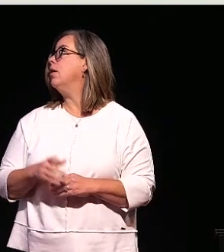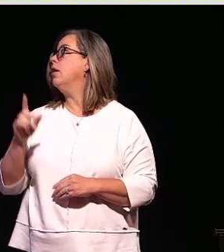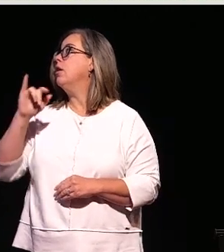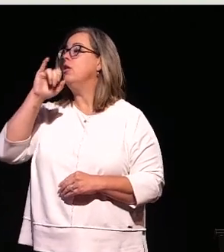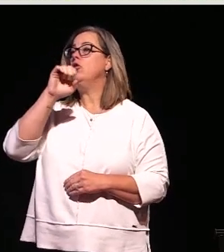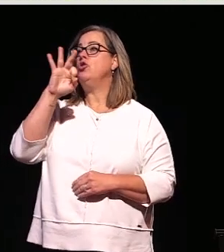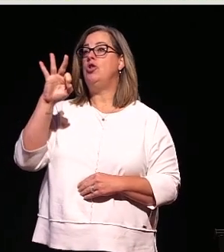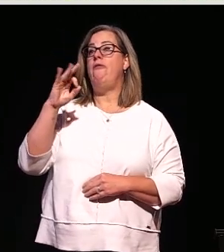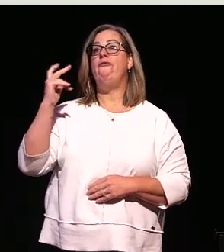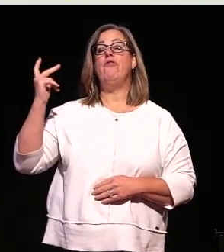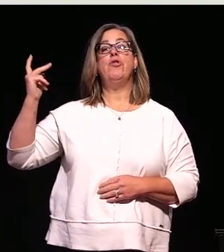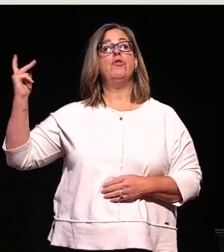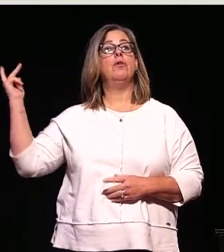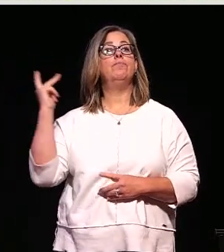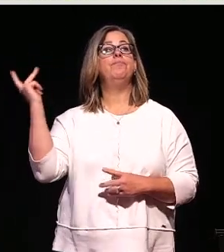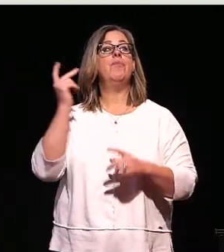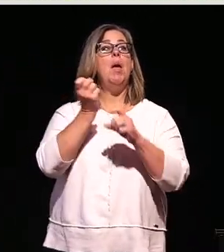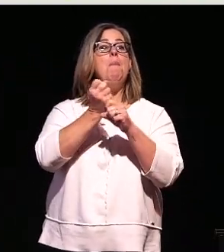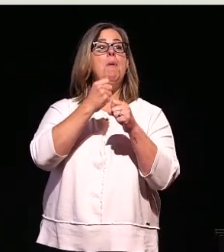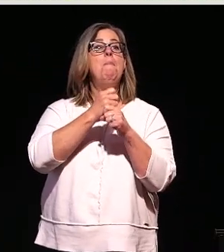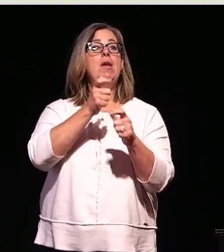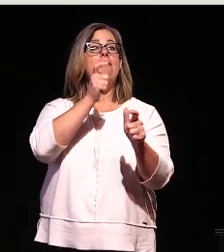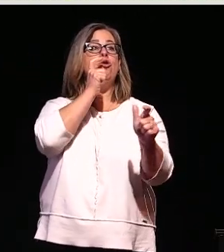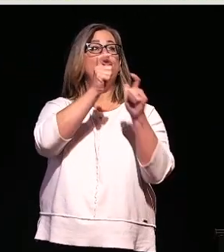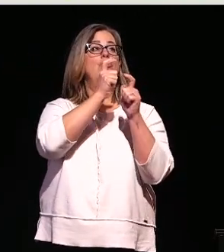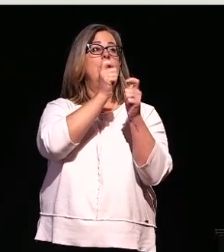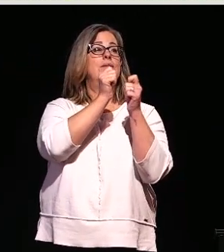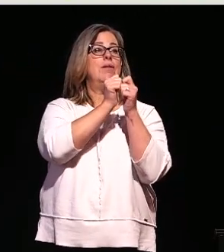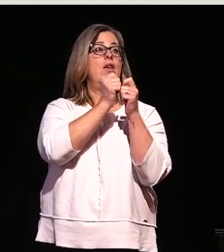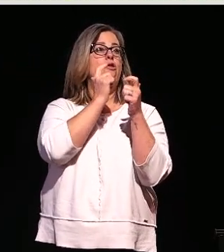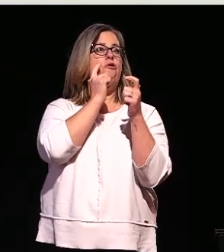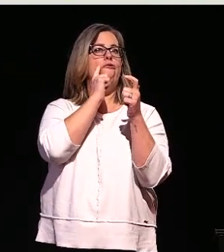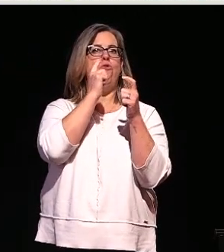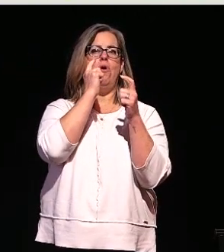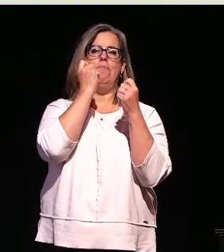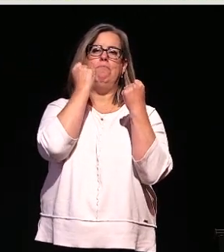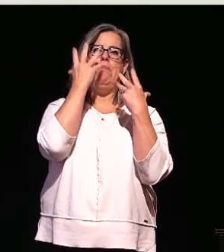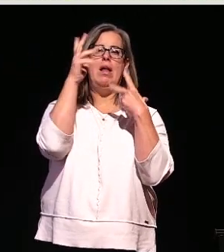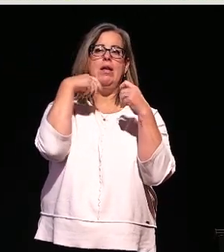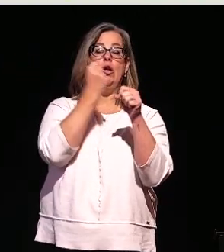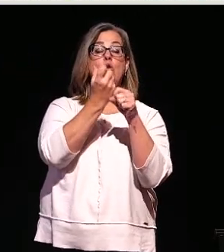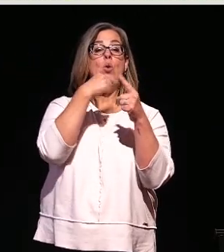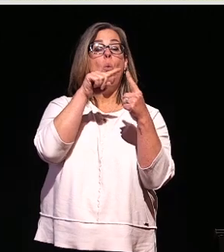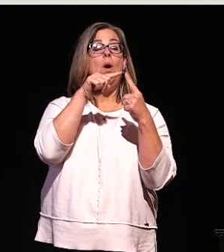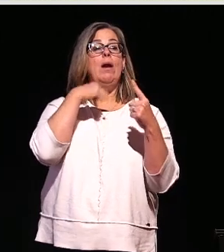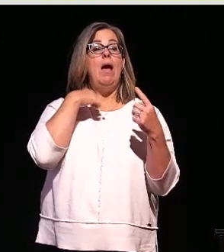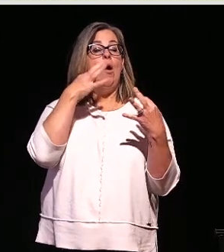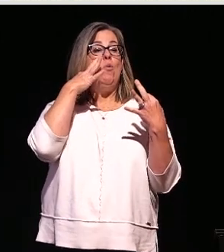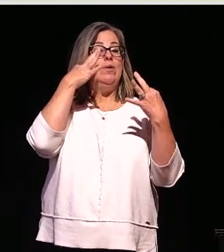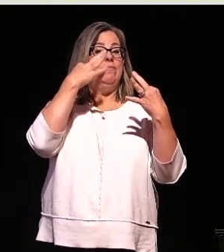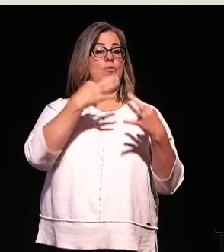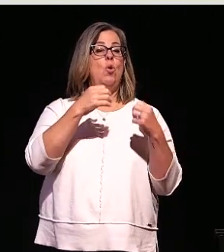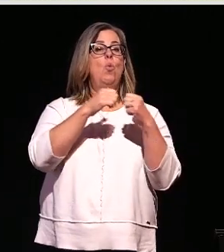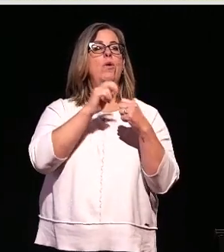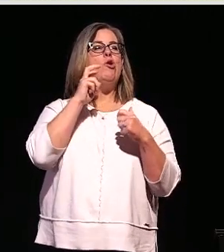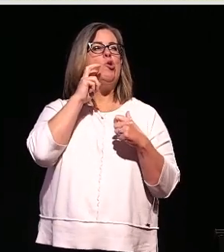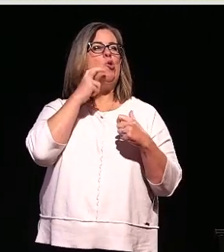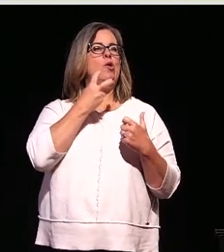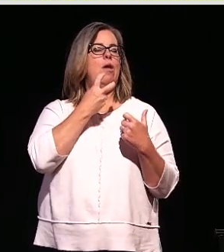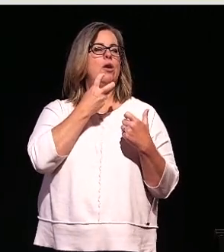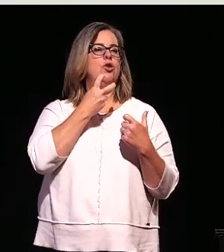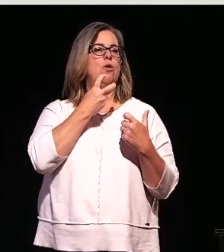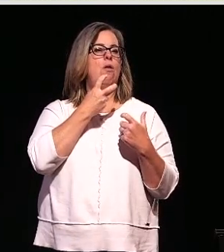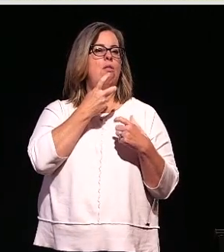My partner Jeff Hegley and I have been making drinks together for decades. So when I was diagnosed with a neurological disability and broke up with